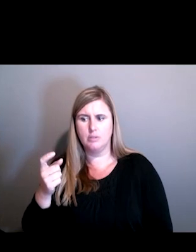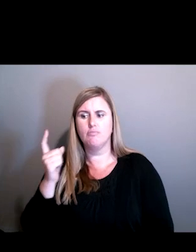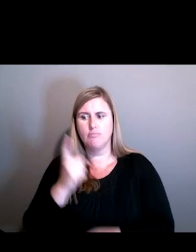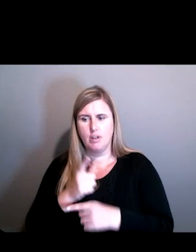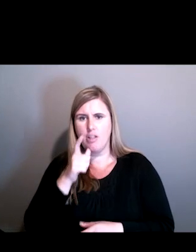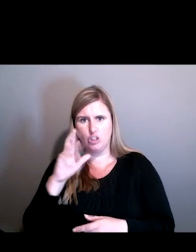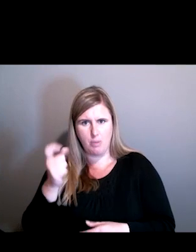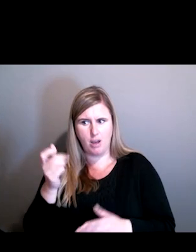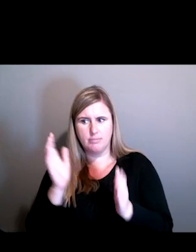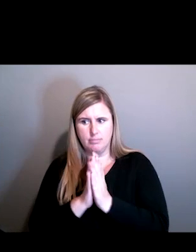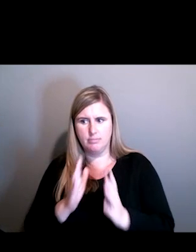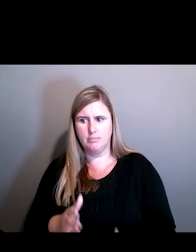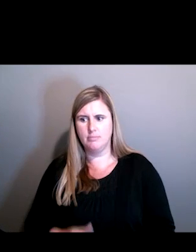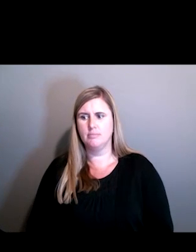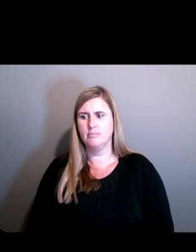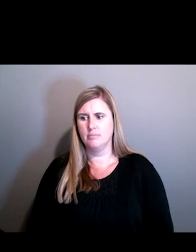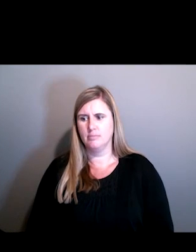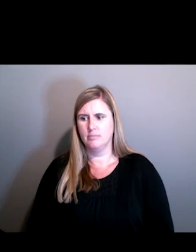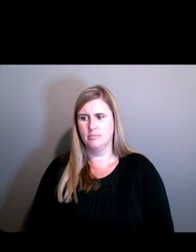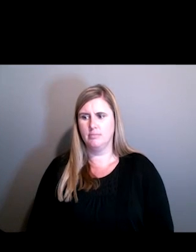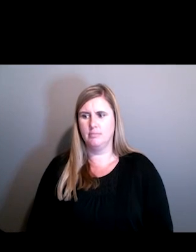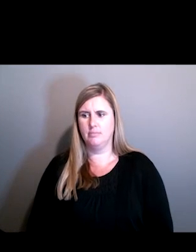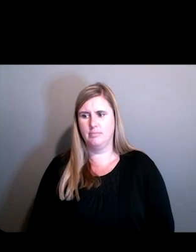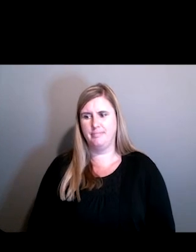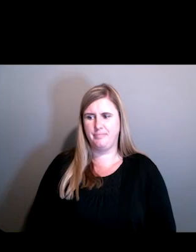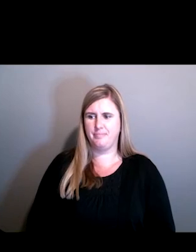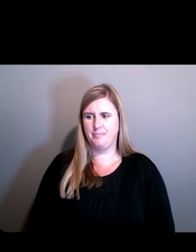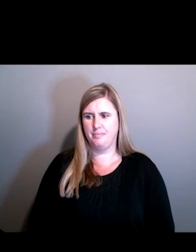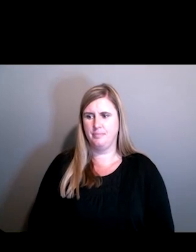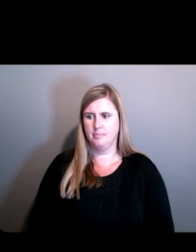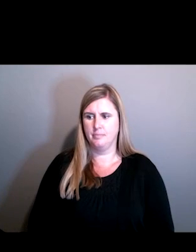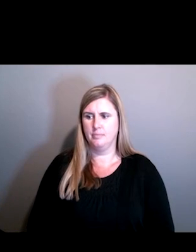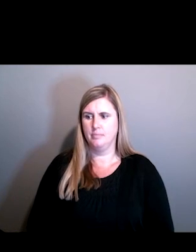is this? Lunchbox. It is a lunchbox. Ready?